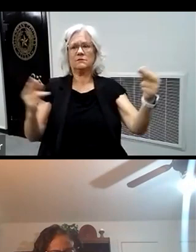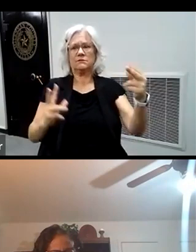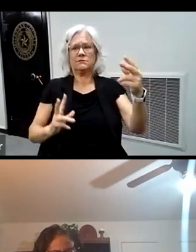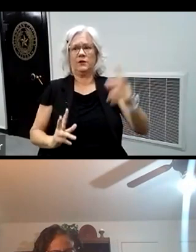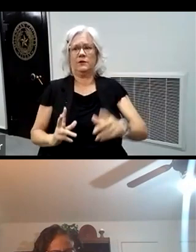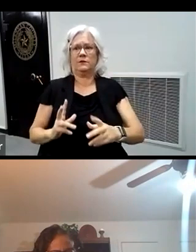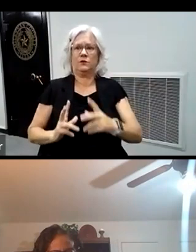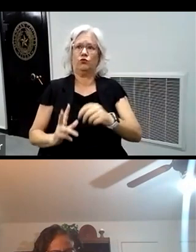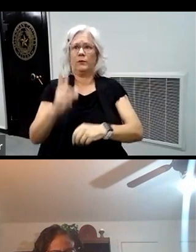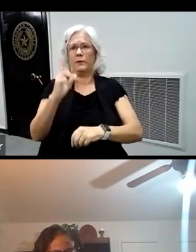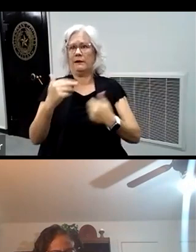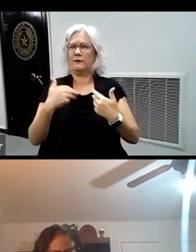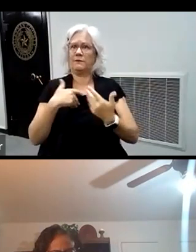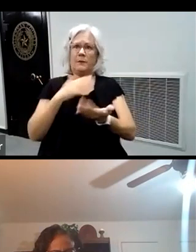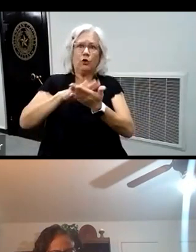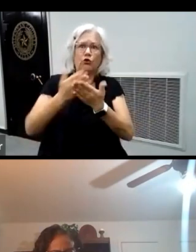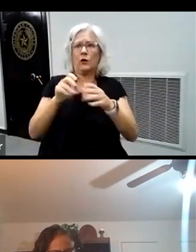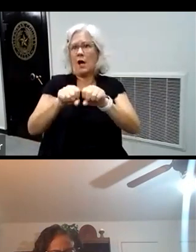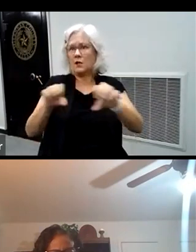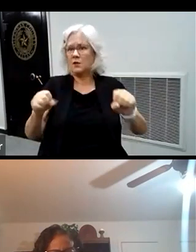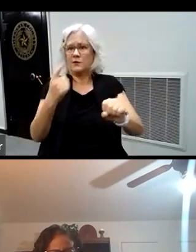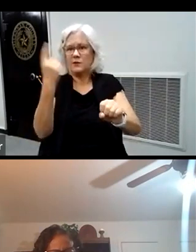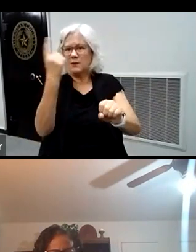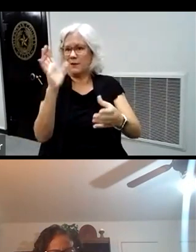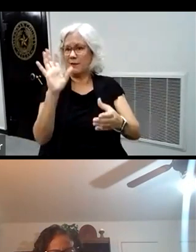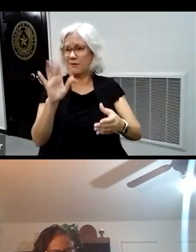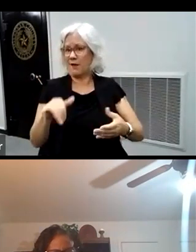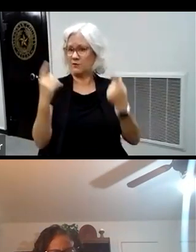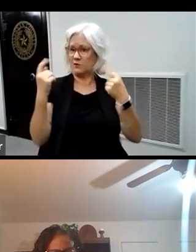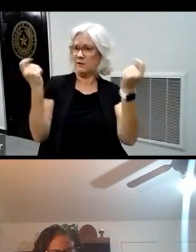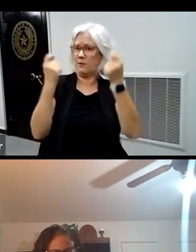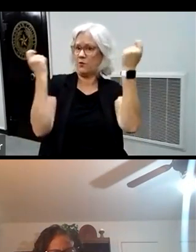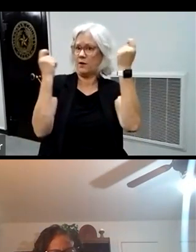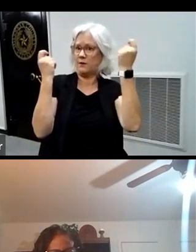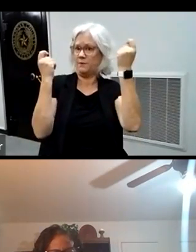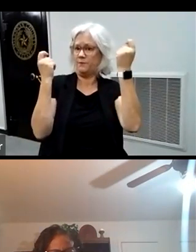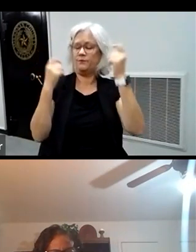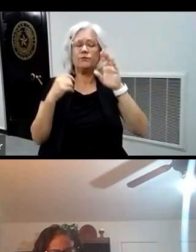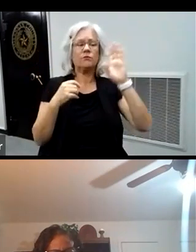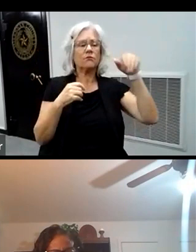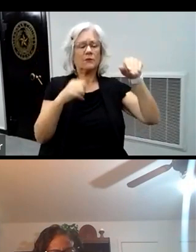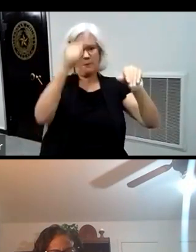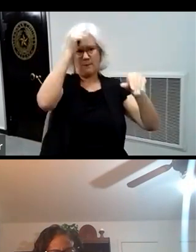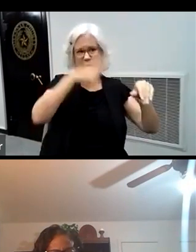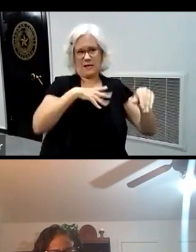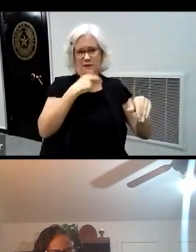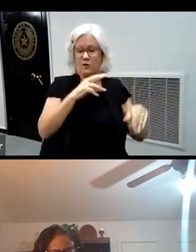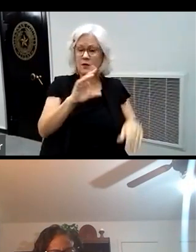that. Yeah, that'd be great. Yeah. Hey, TJ. Sure. Yes, sir.